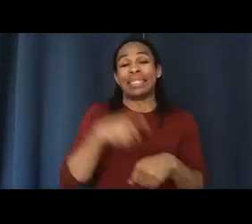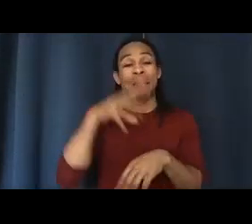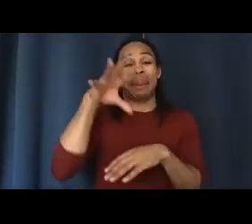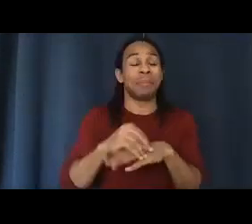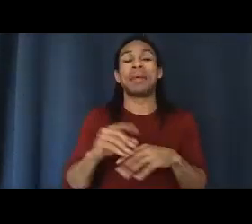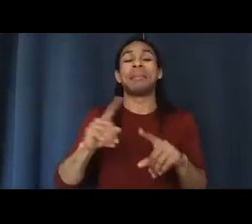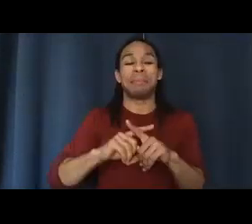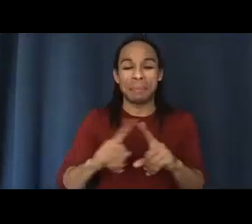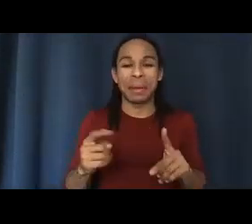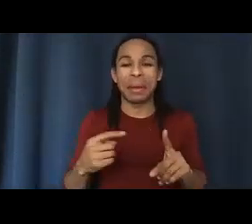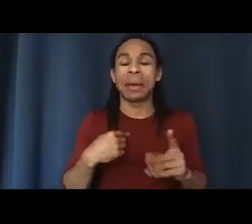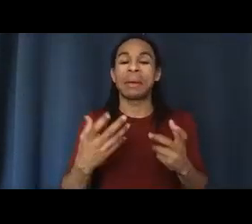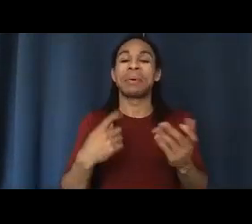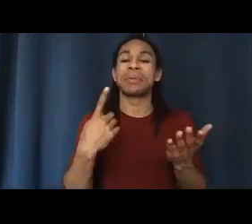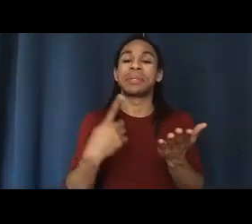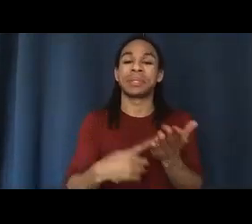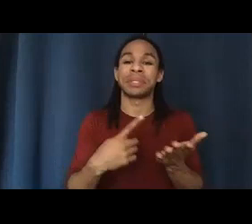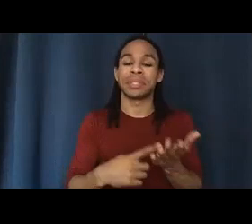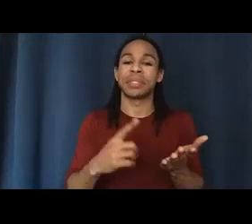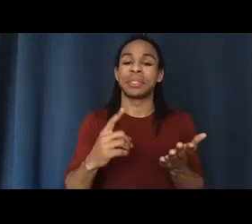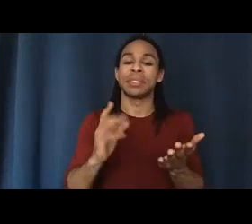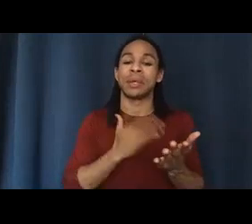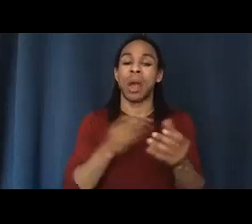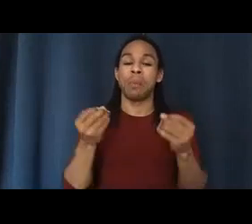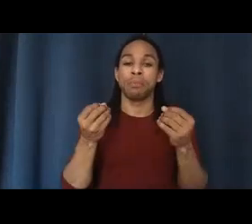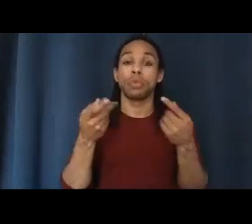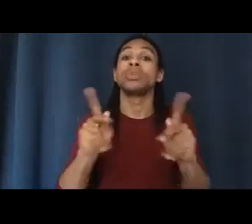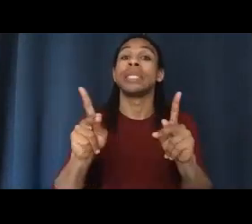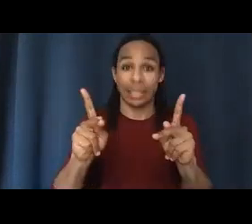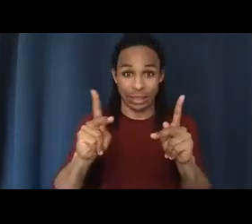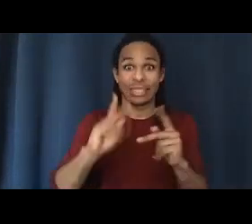I'd like to talk about our opportunities, which are,